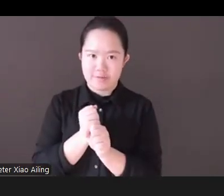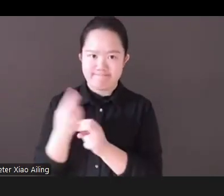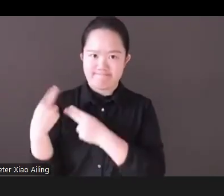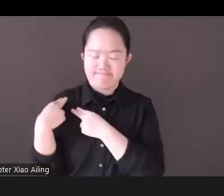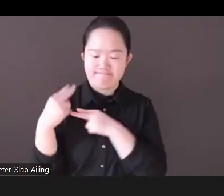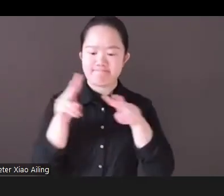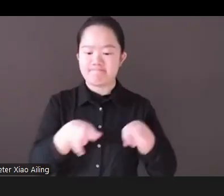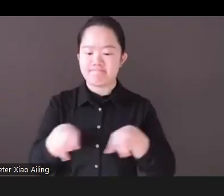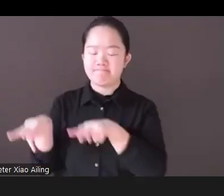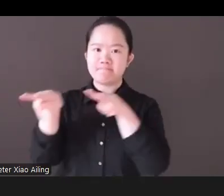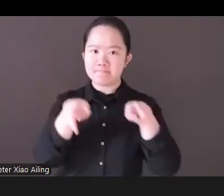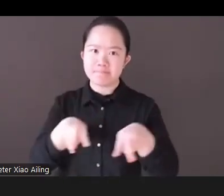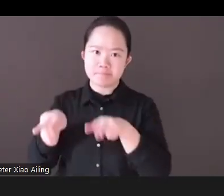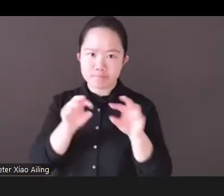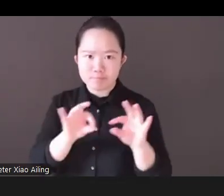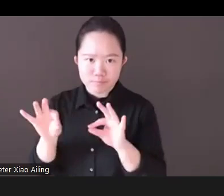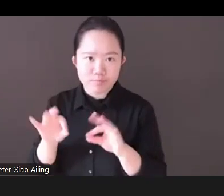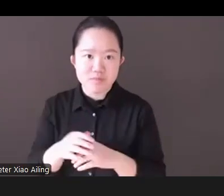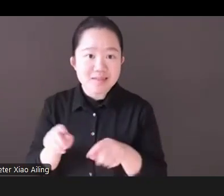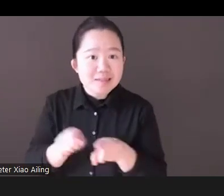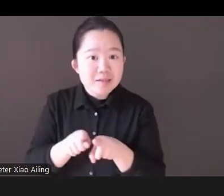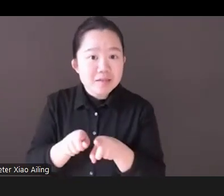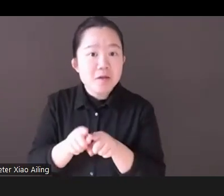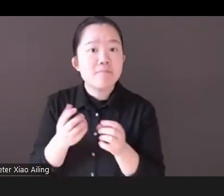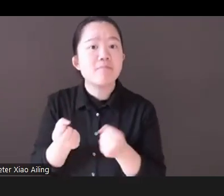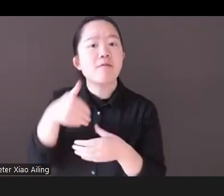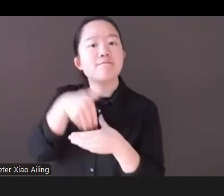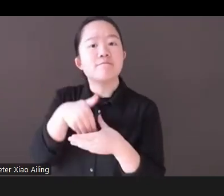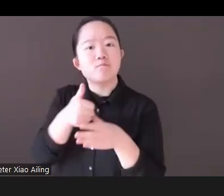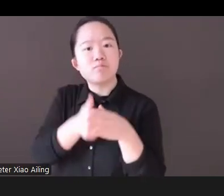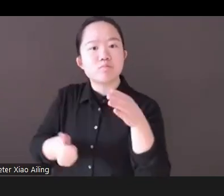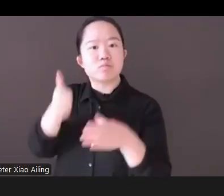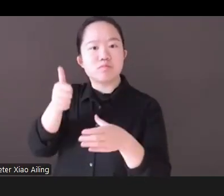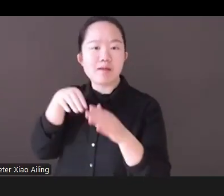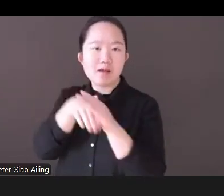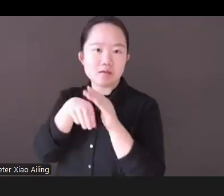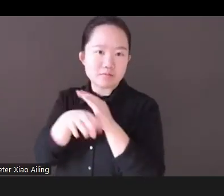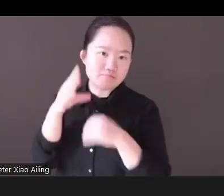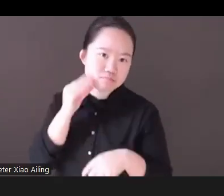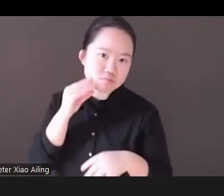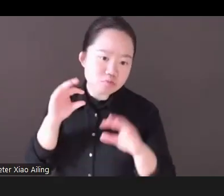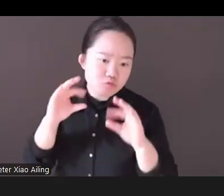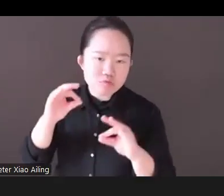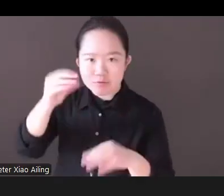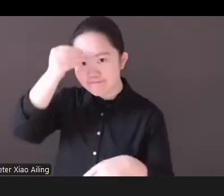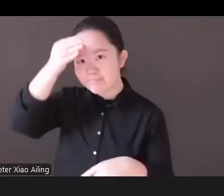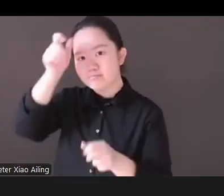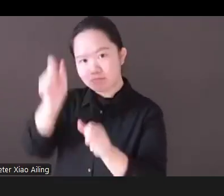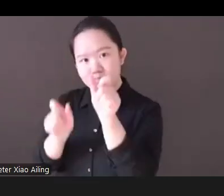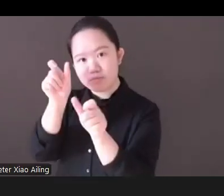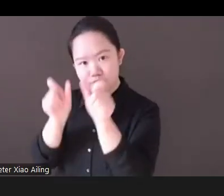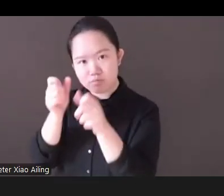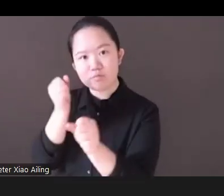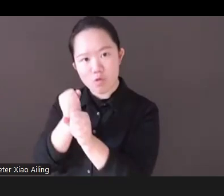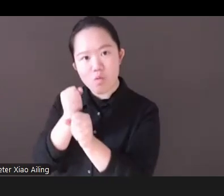recruiting others who are experts in the area of accessibility. We will primarily conduct,